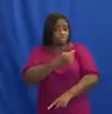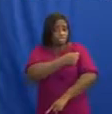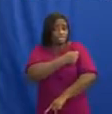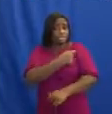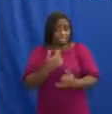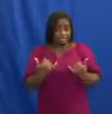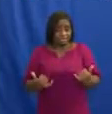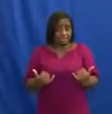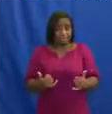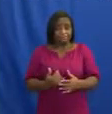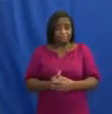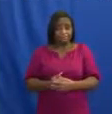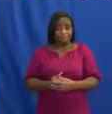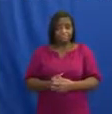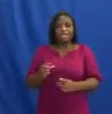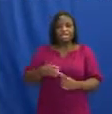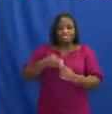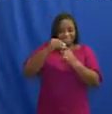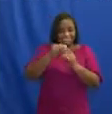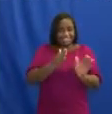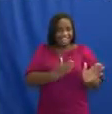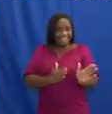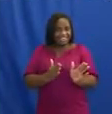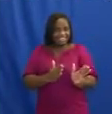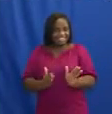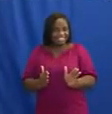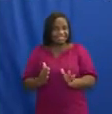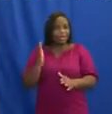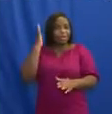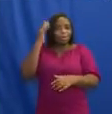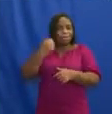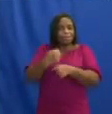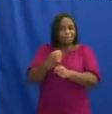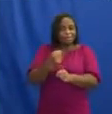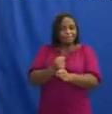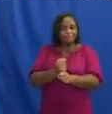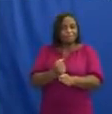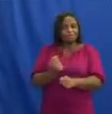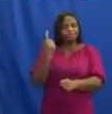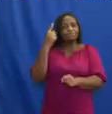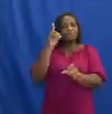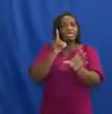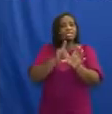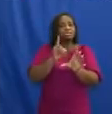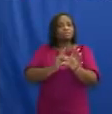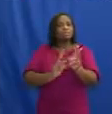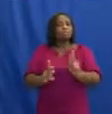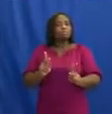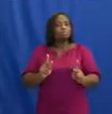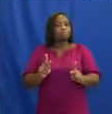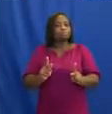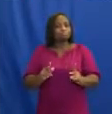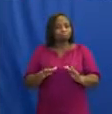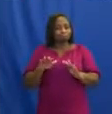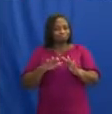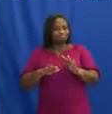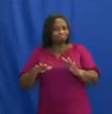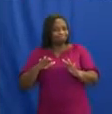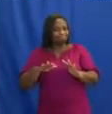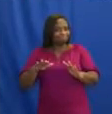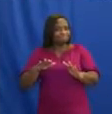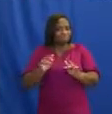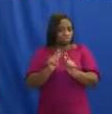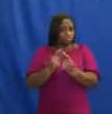available. Special arrangements will be made for persons with disabilities who fall within these